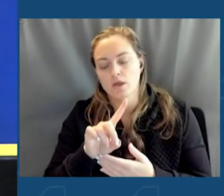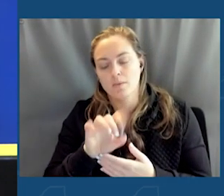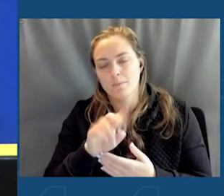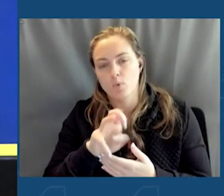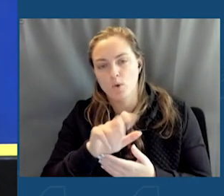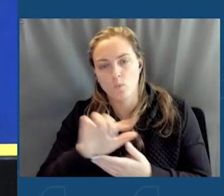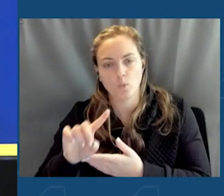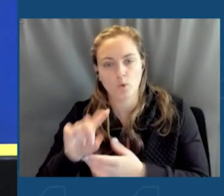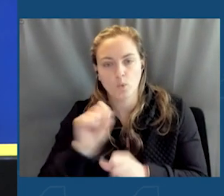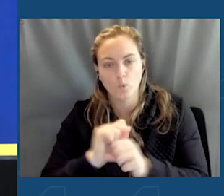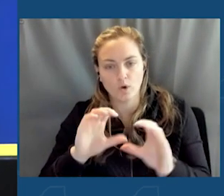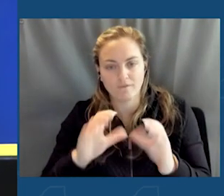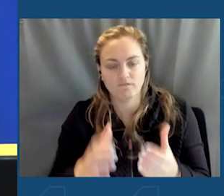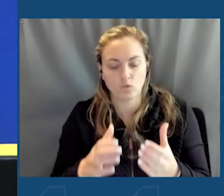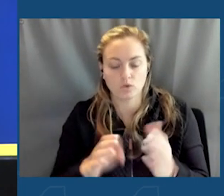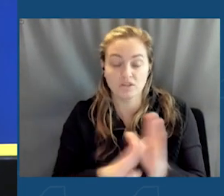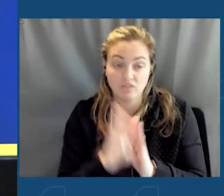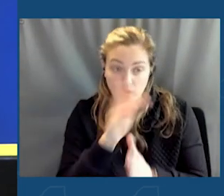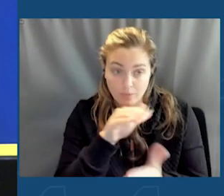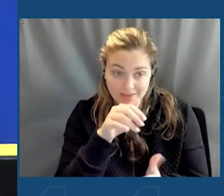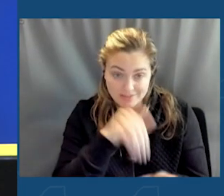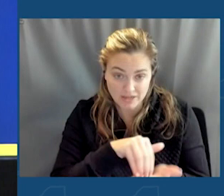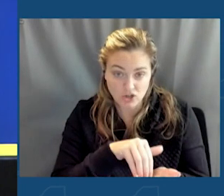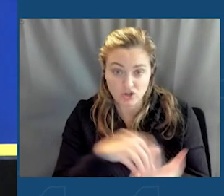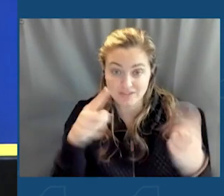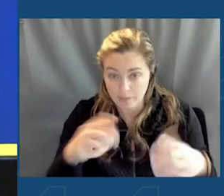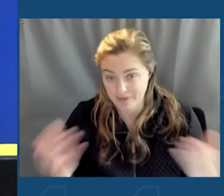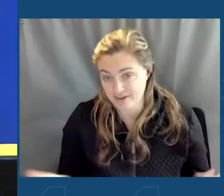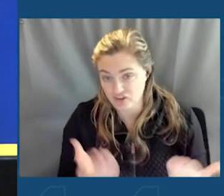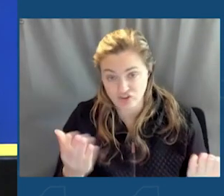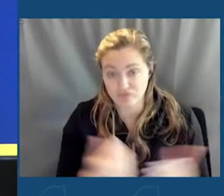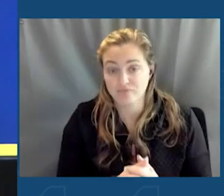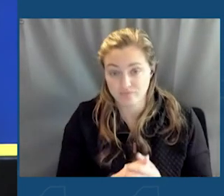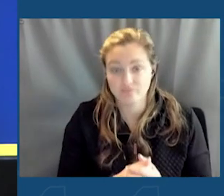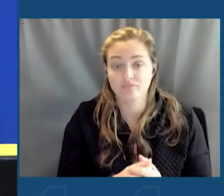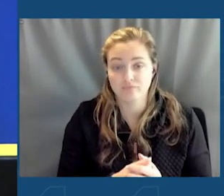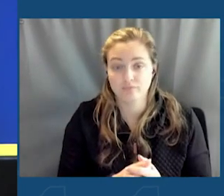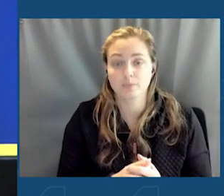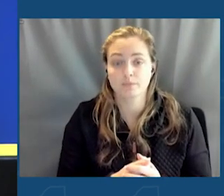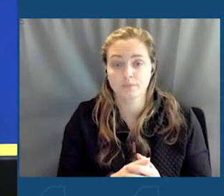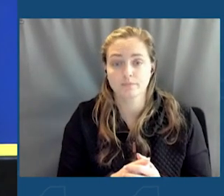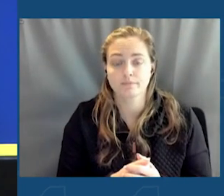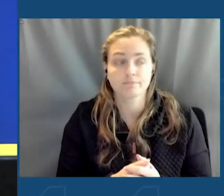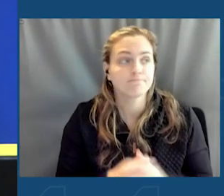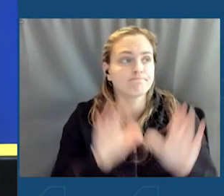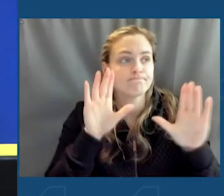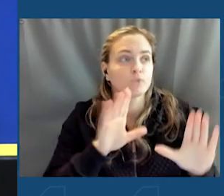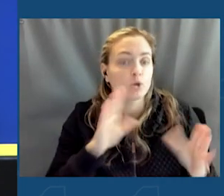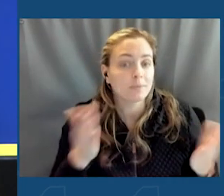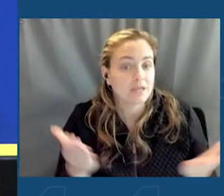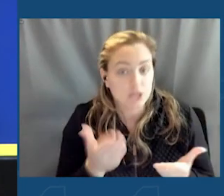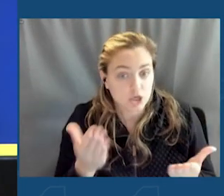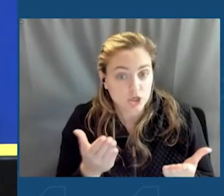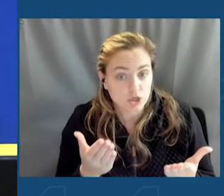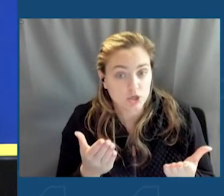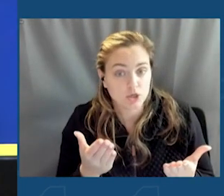again, because of your leadership, Governor, is happening here. And what's incredible here, as the governor